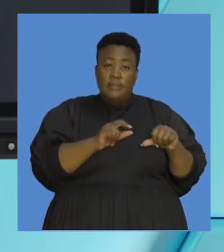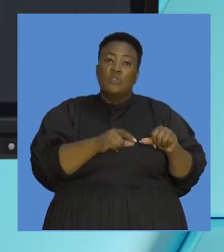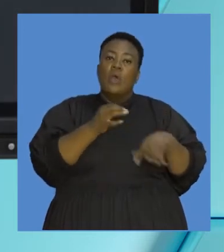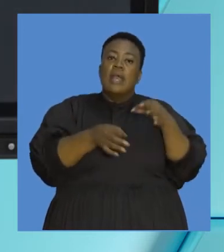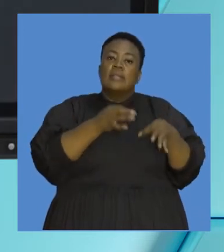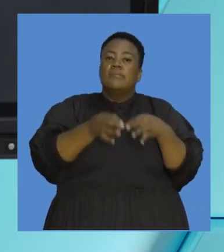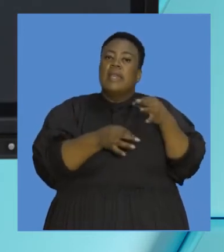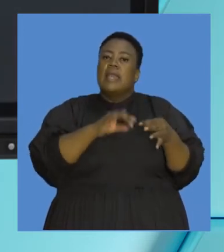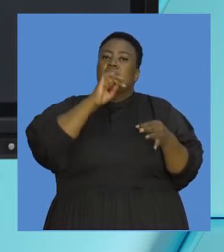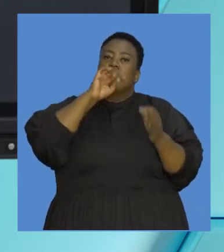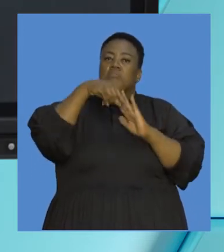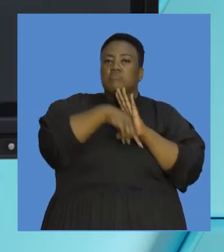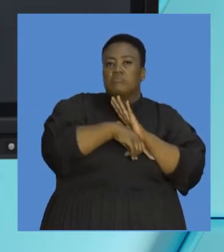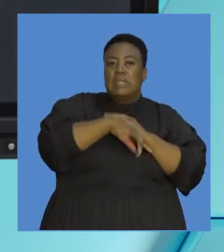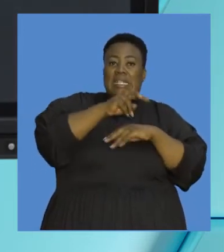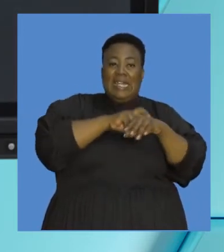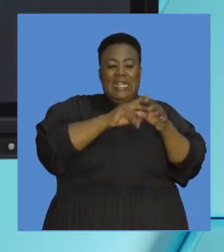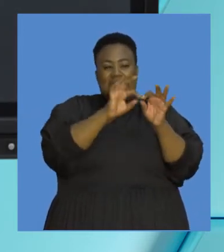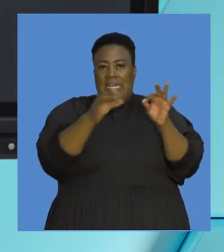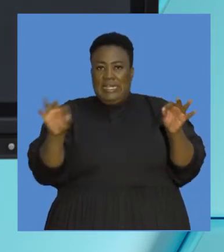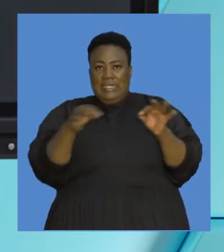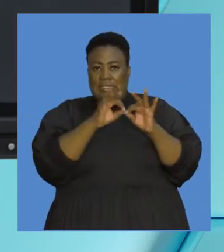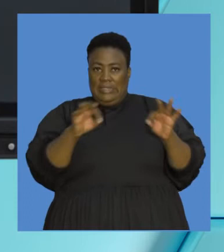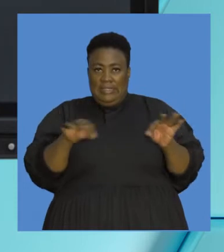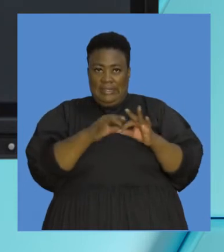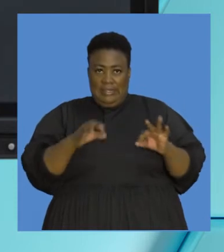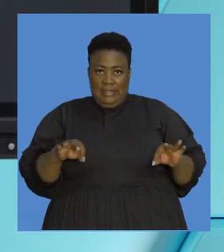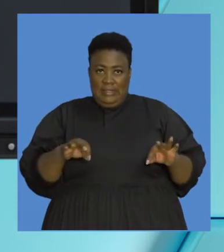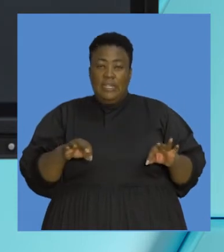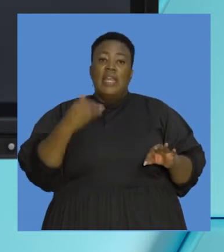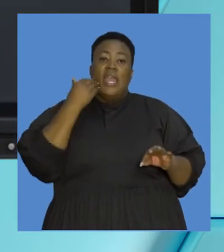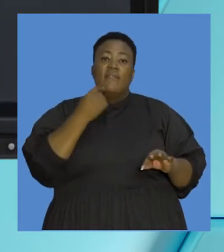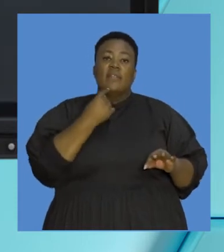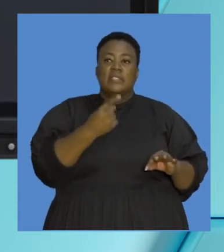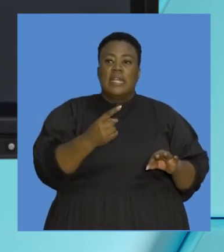means we'll need sentences. Very important. If they had just